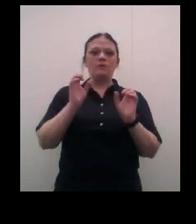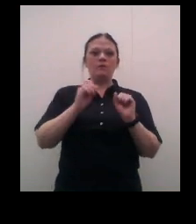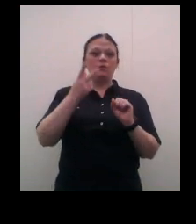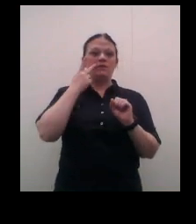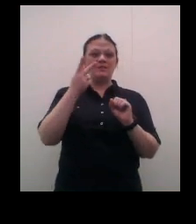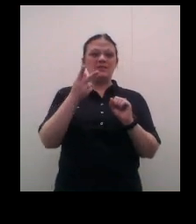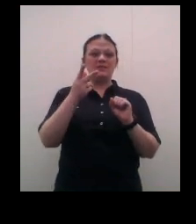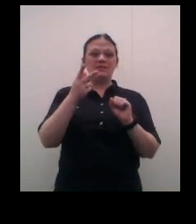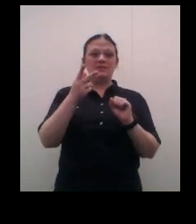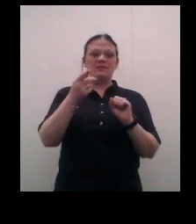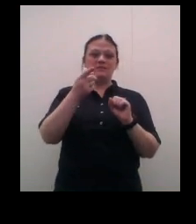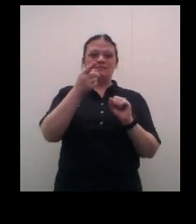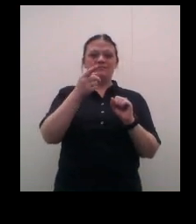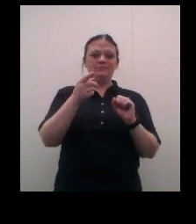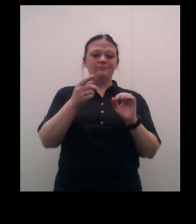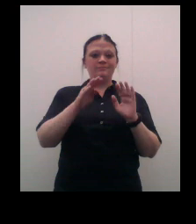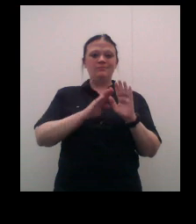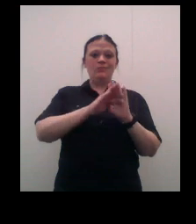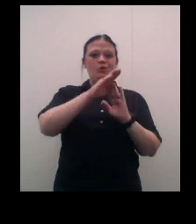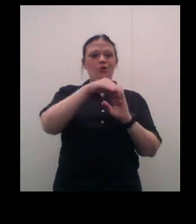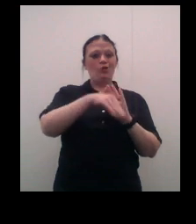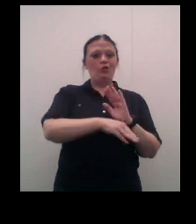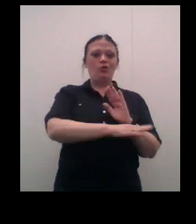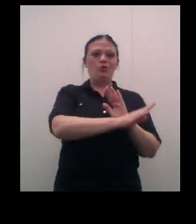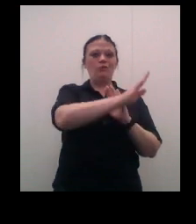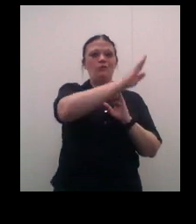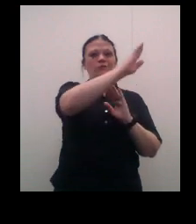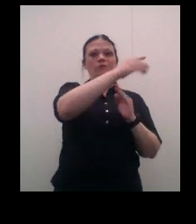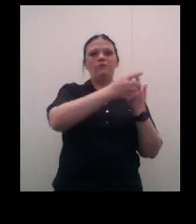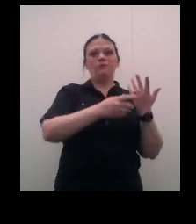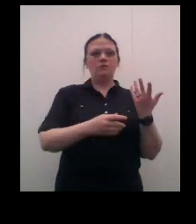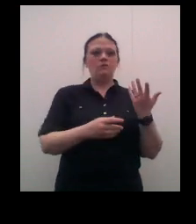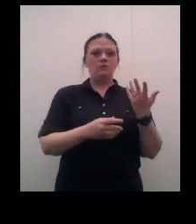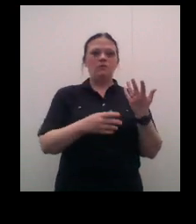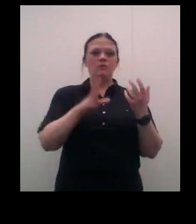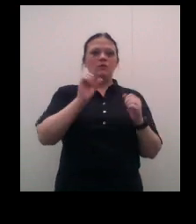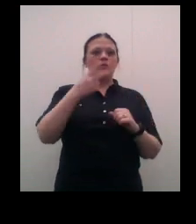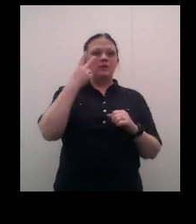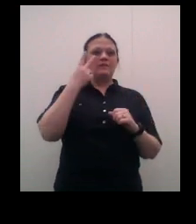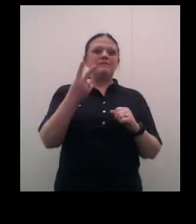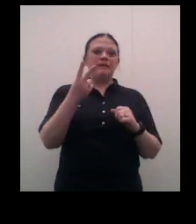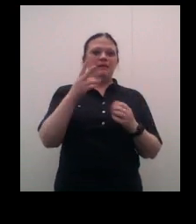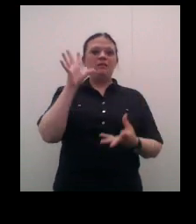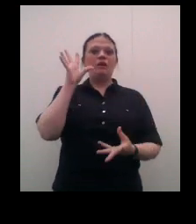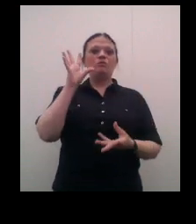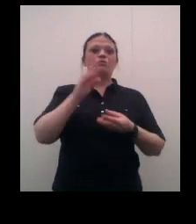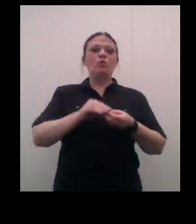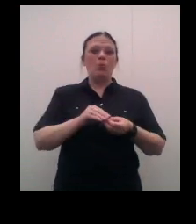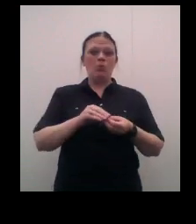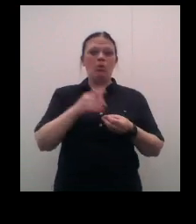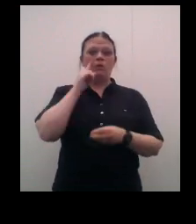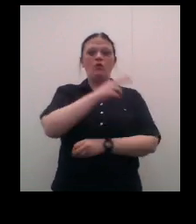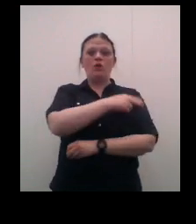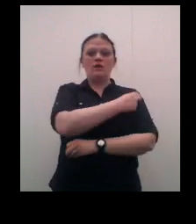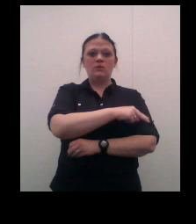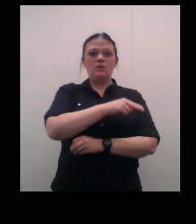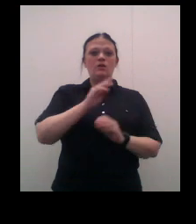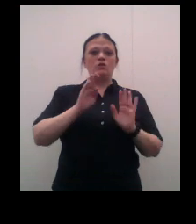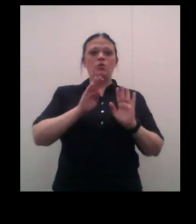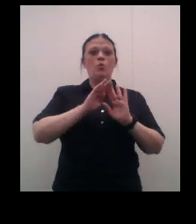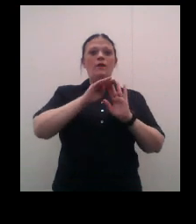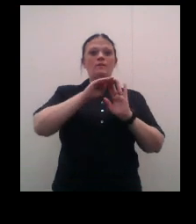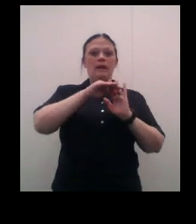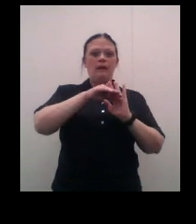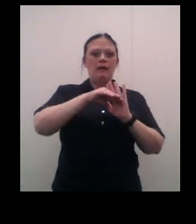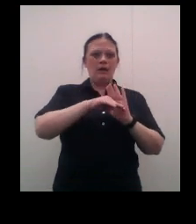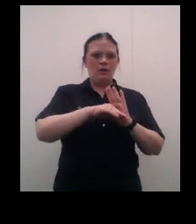more showing that upward trend when you look at it on a 2-week thing for total hospitalizations. We dipped down, we